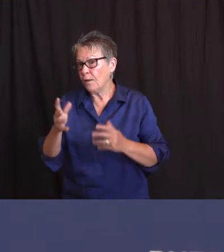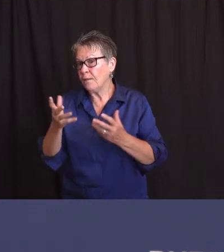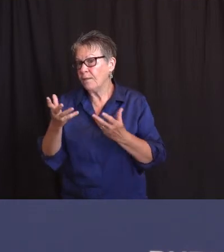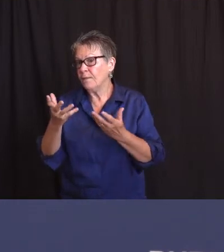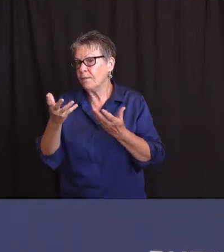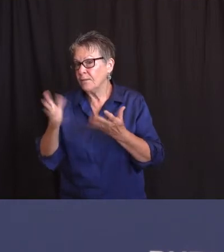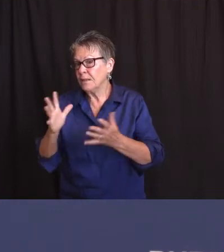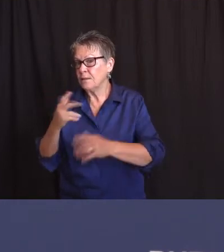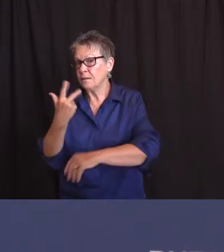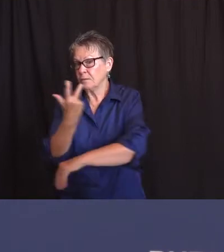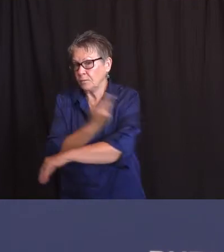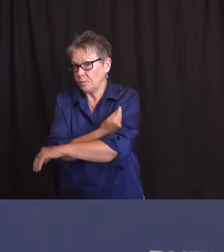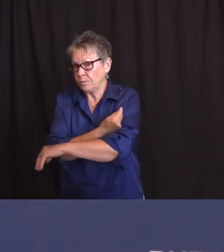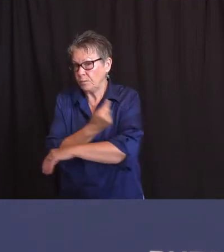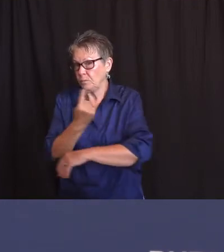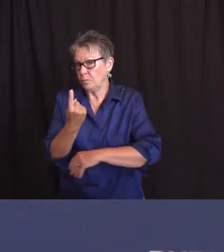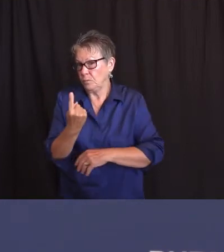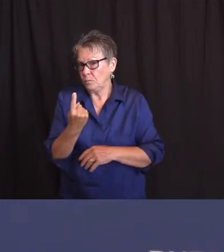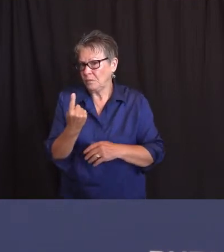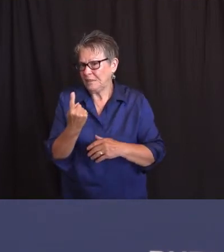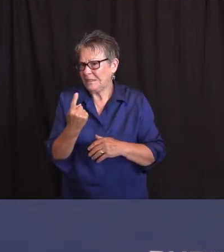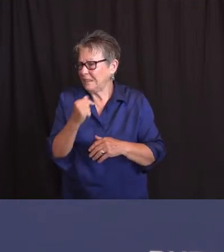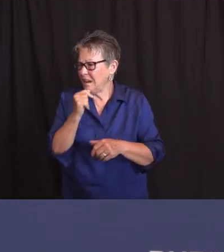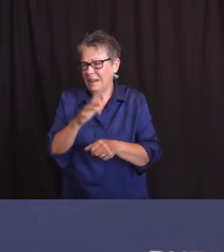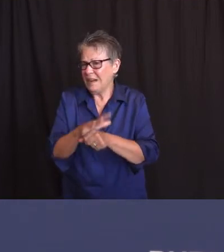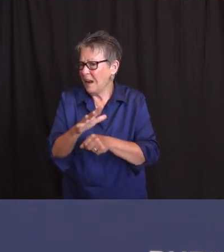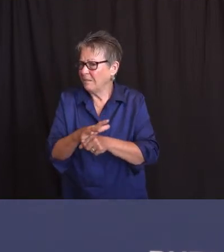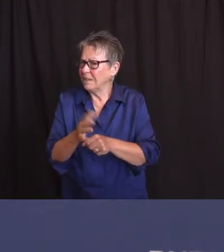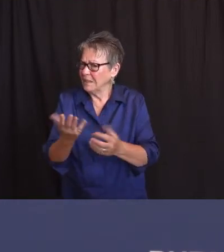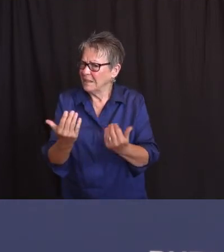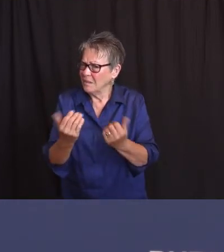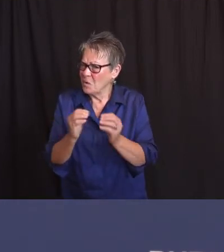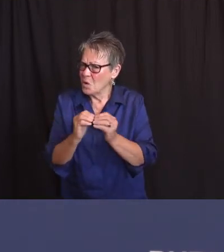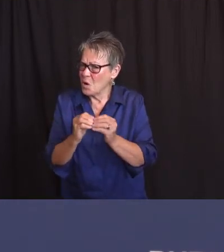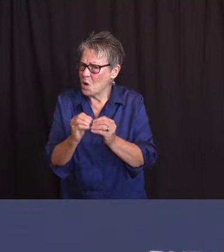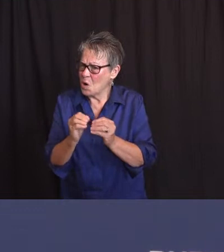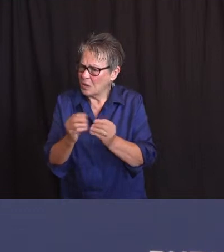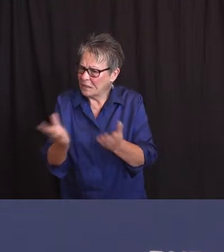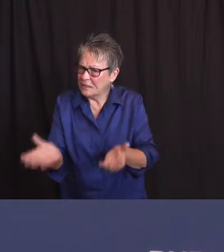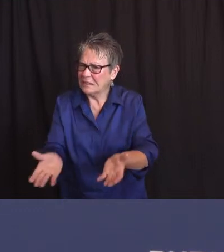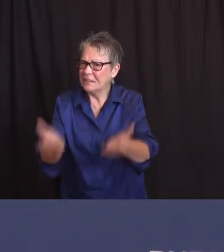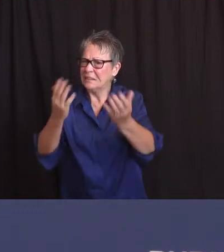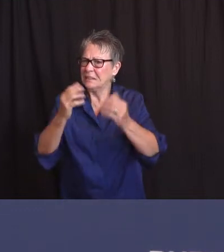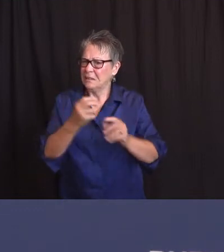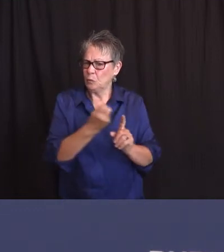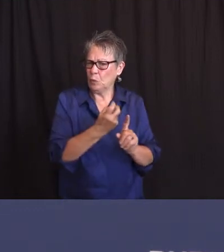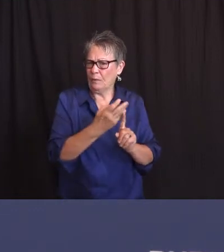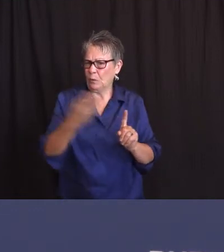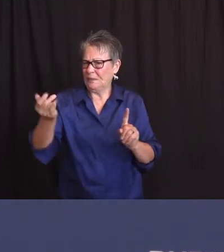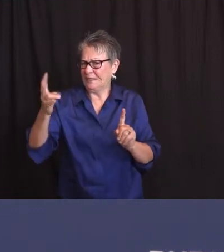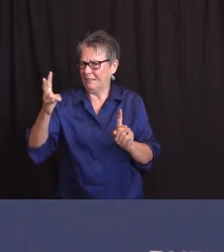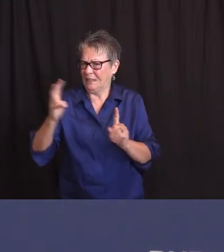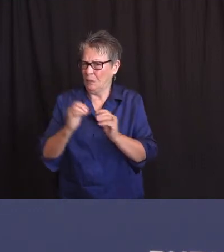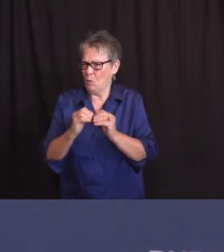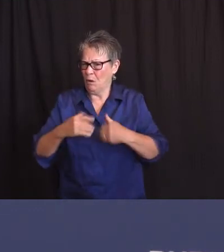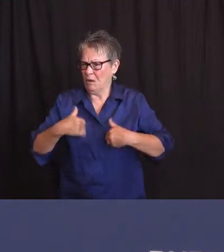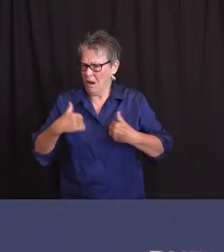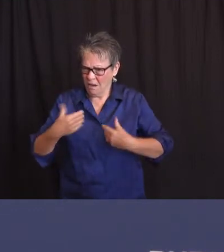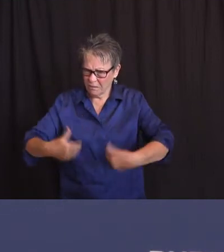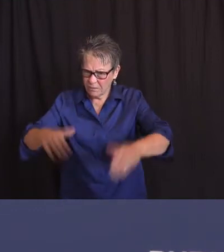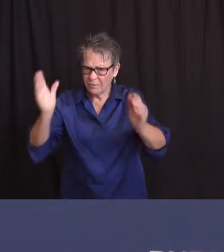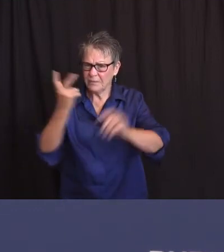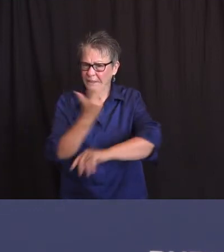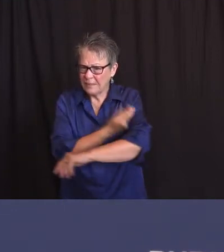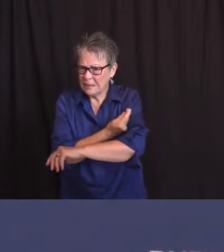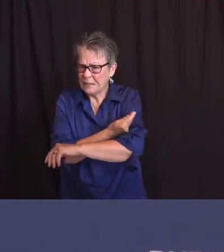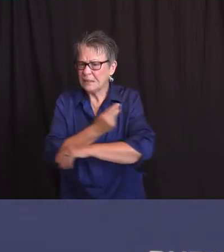higher. I want to thank the parents of those younger individuals who are vaccinated, who obviously understand the value